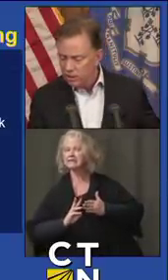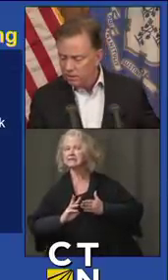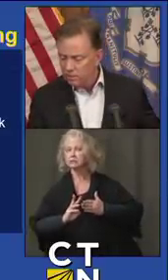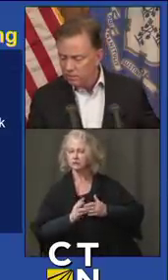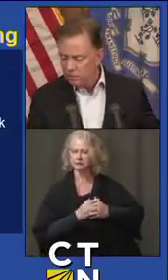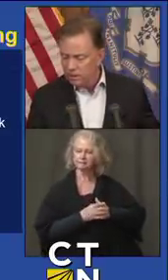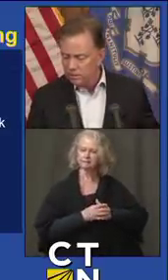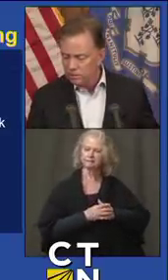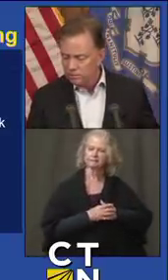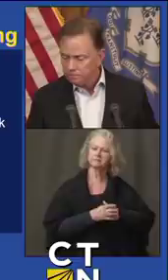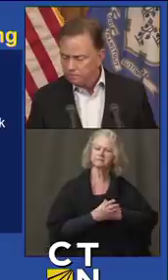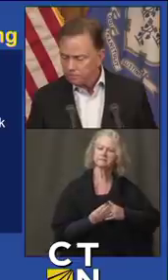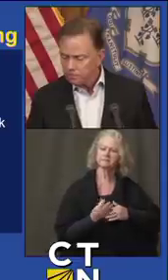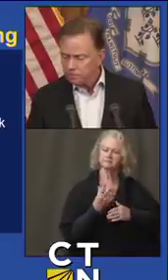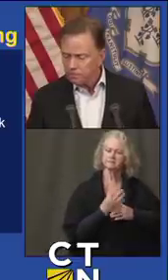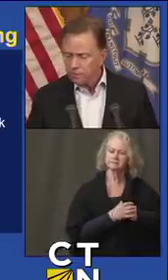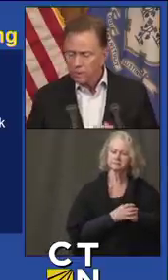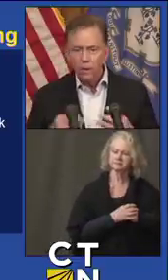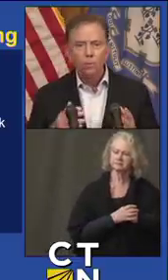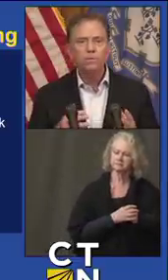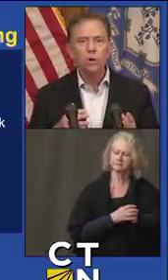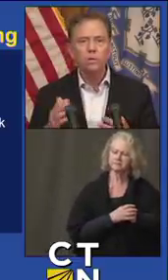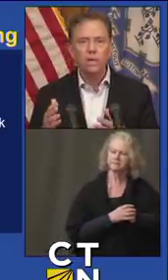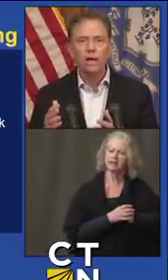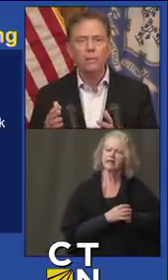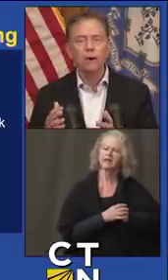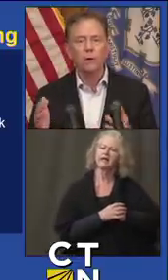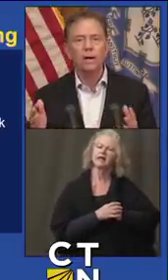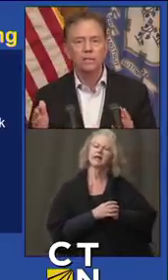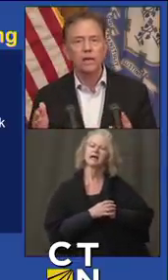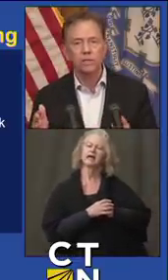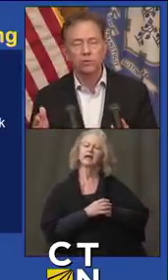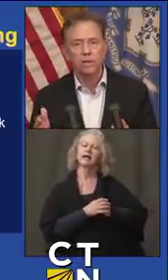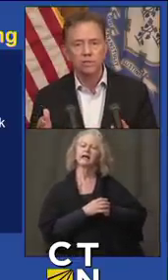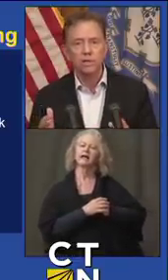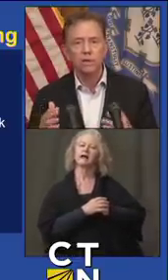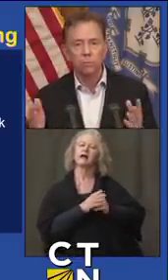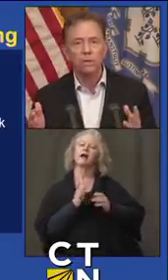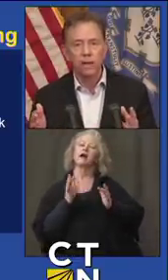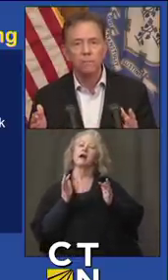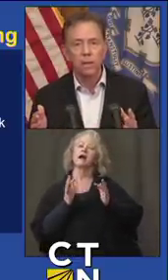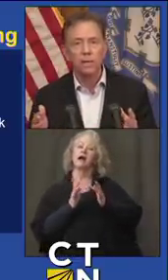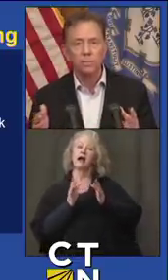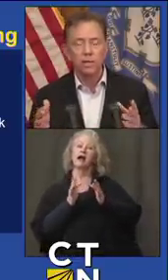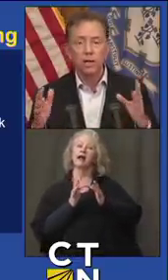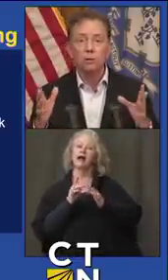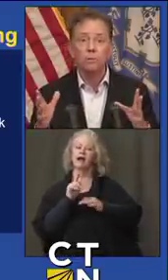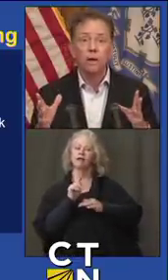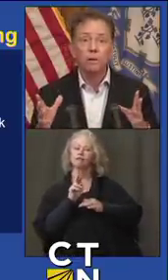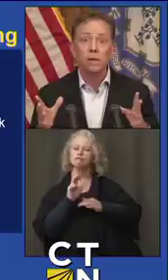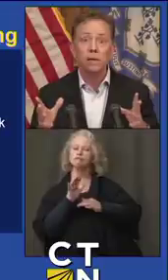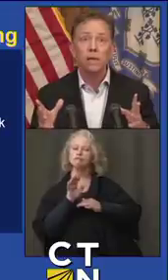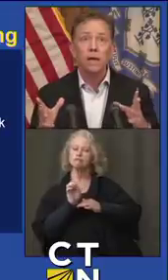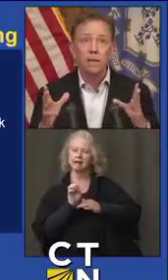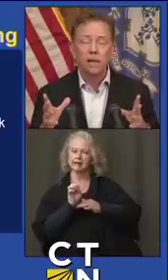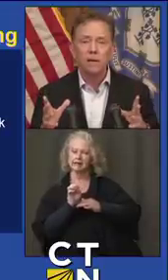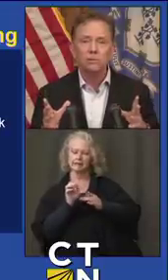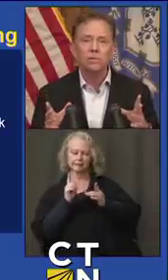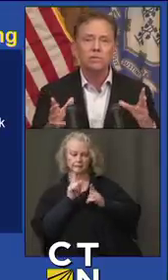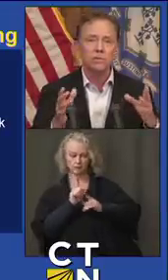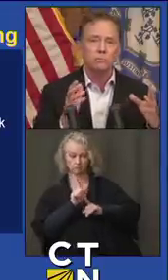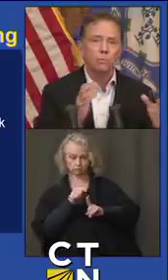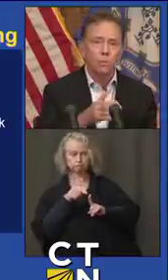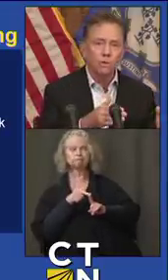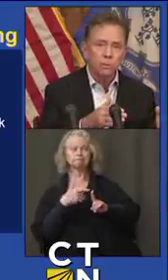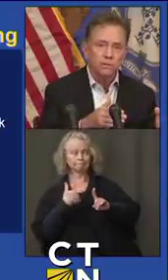Next slide, please. We've talked a lot about contact tracing and what that means and how that allows